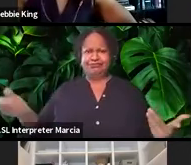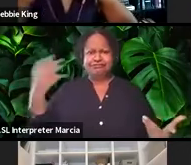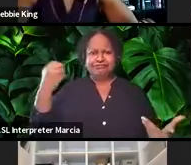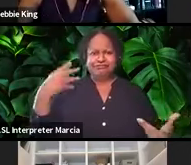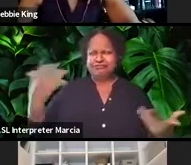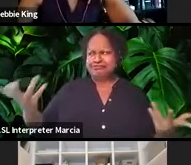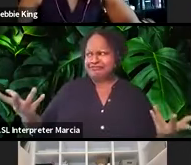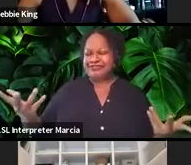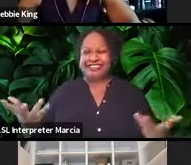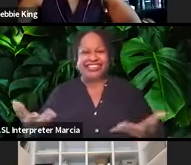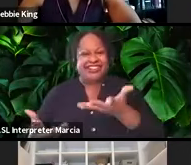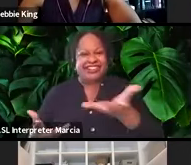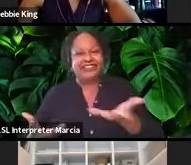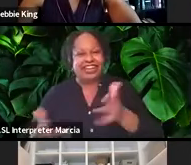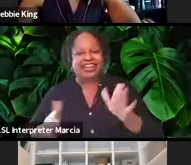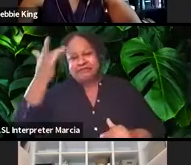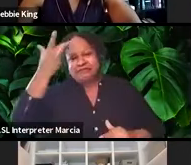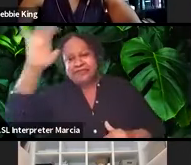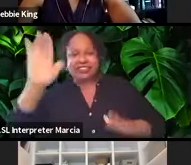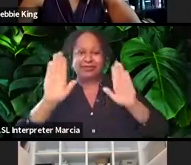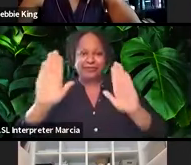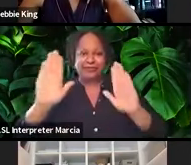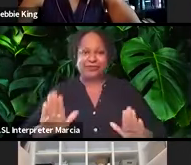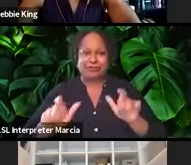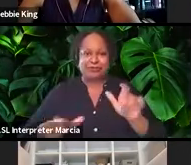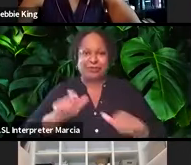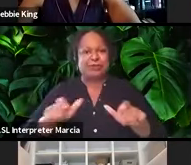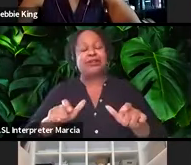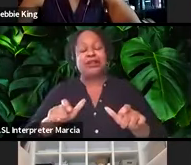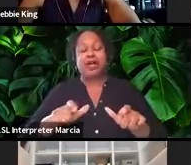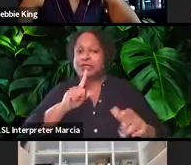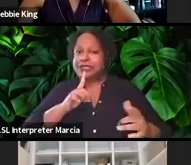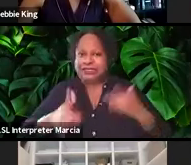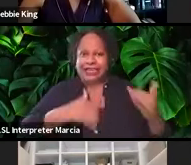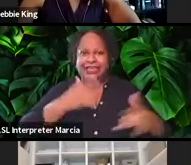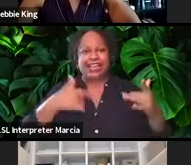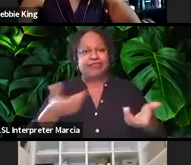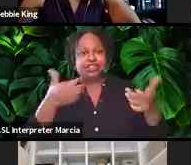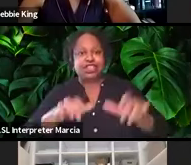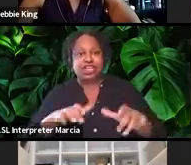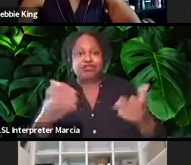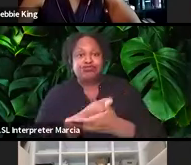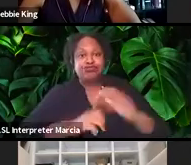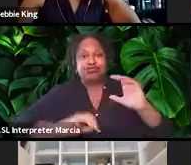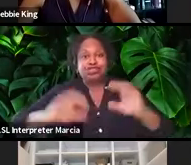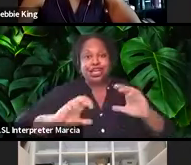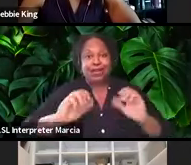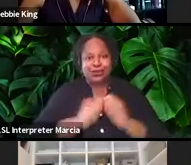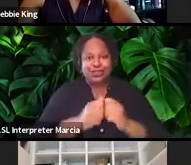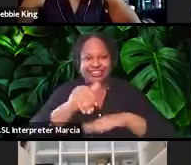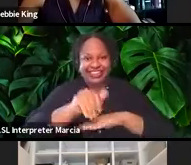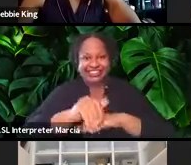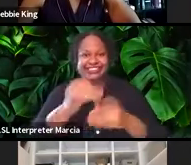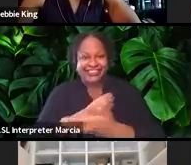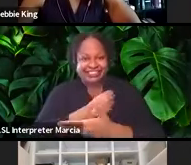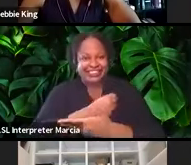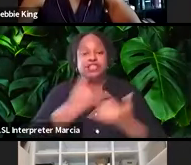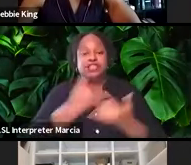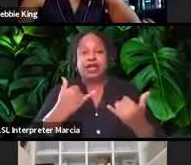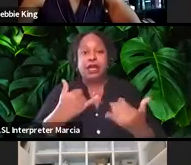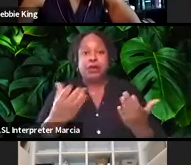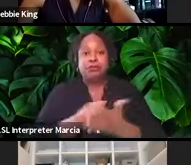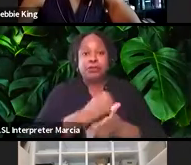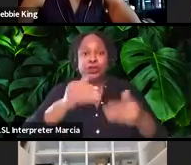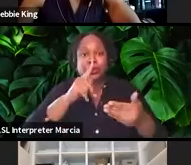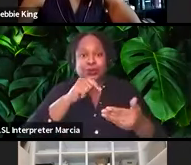incredible, brilliant, wonderful people that I'm so excited to have the chance to speak with tonight. So let me just introduce them